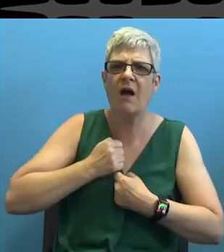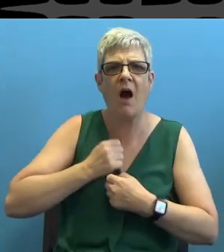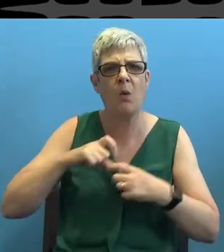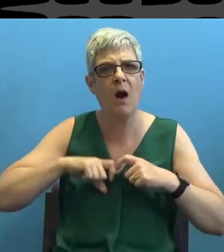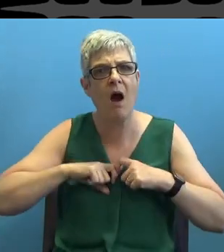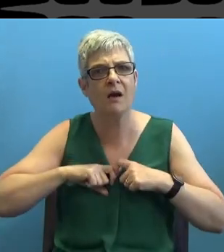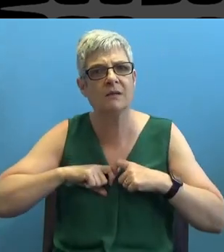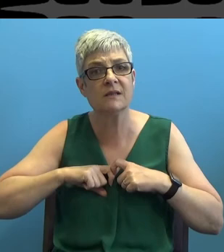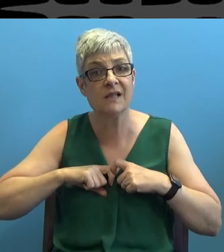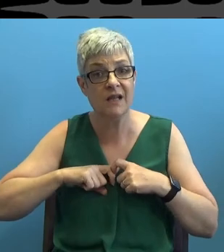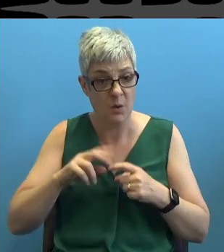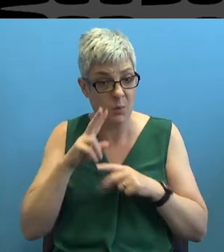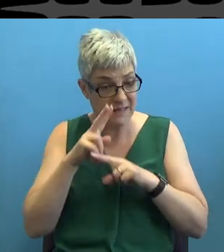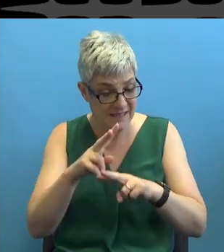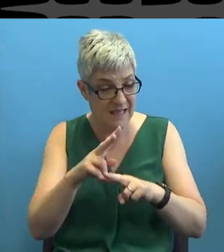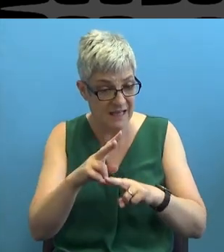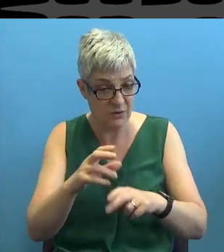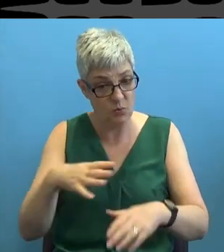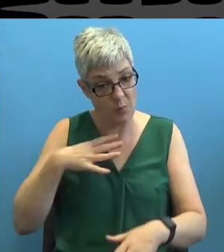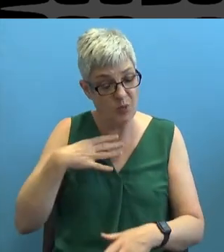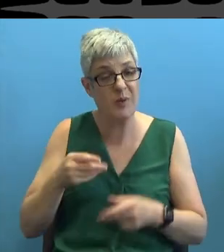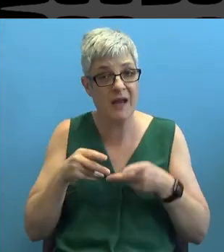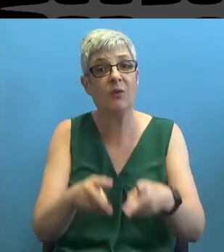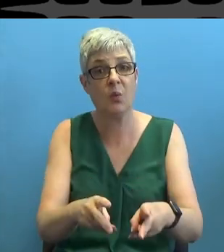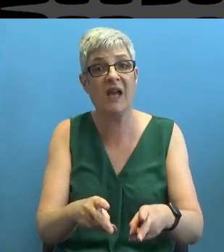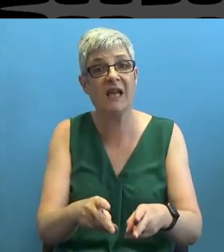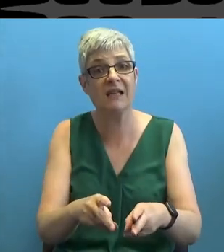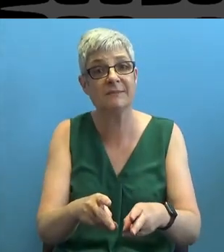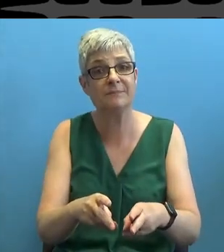that you have been at work preparing the way.